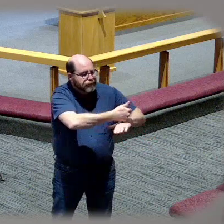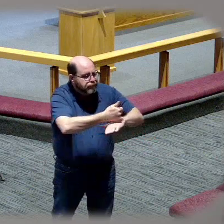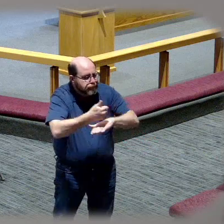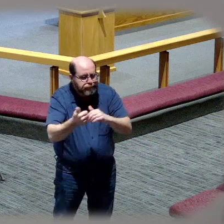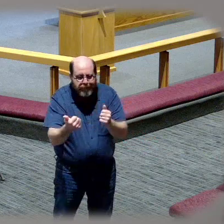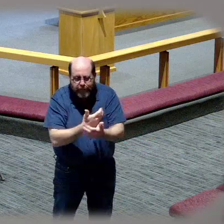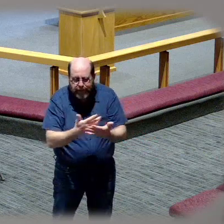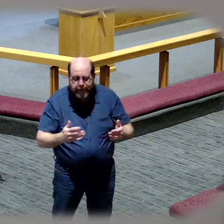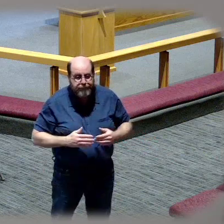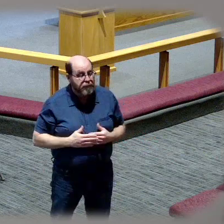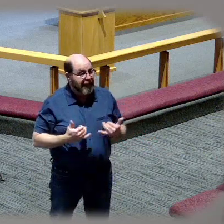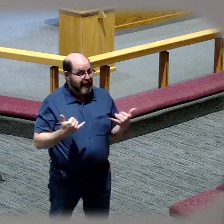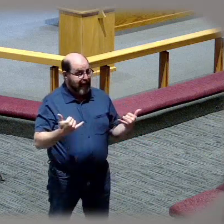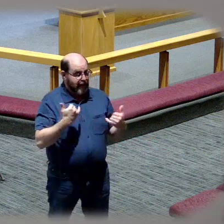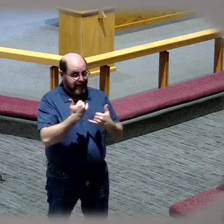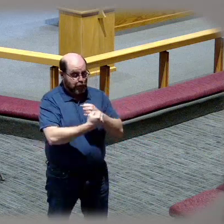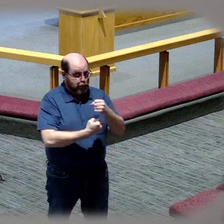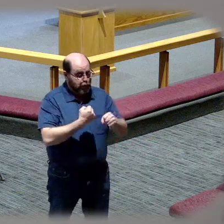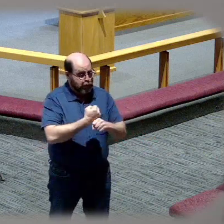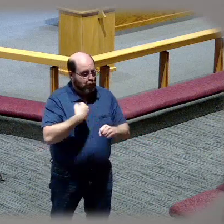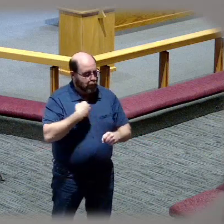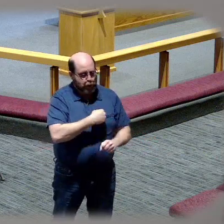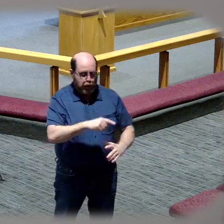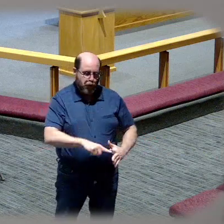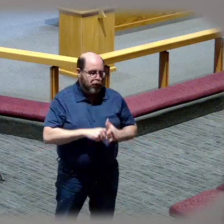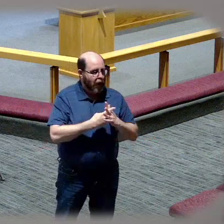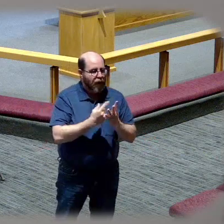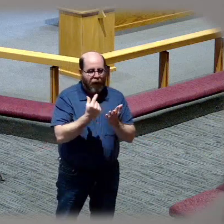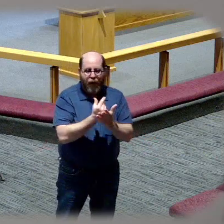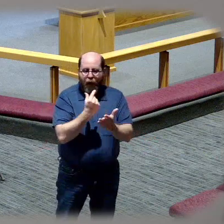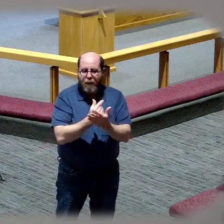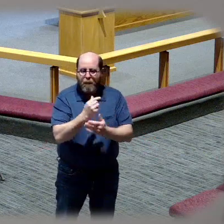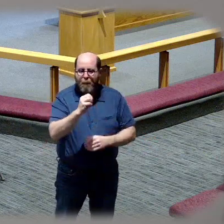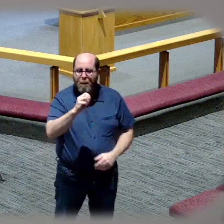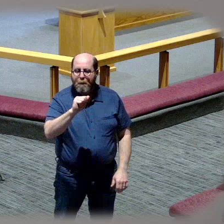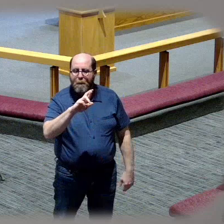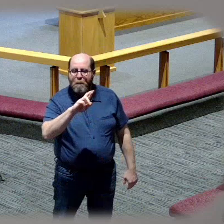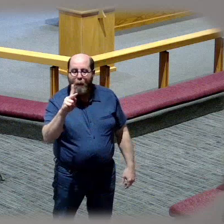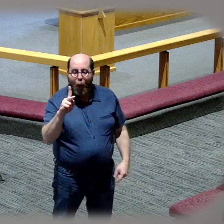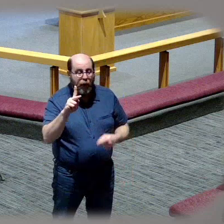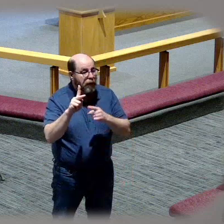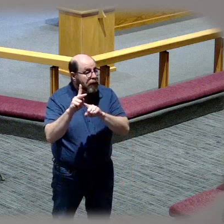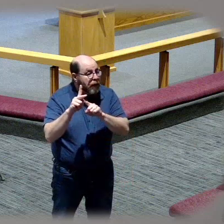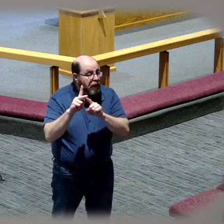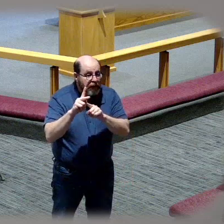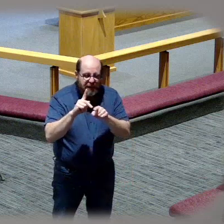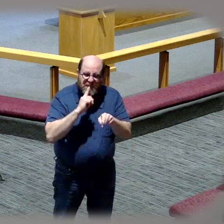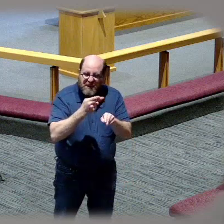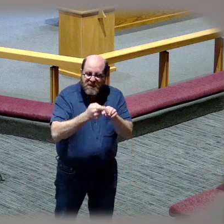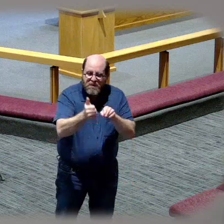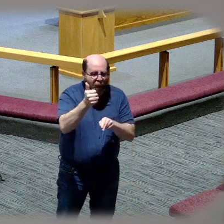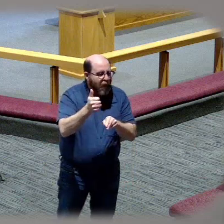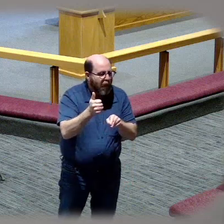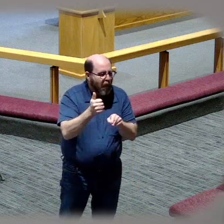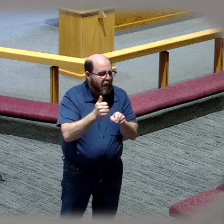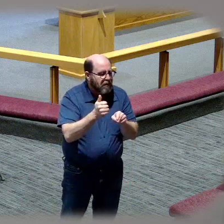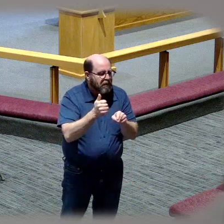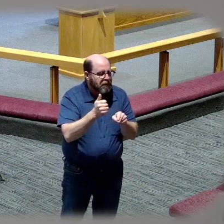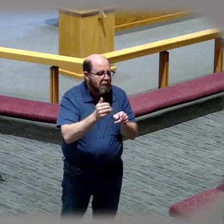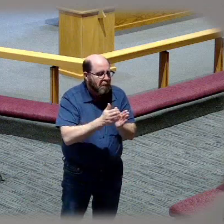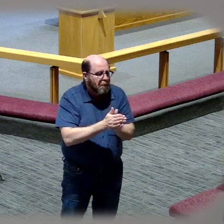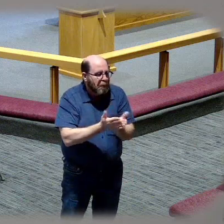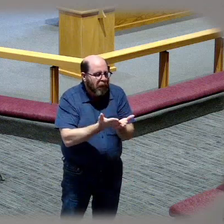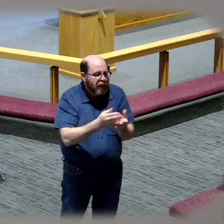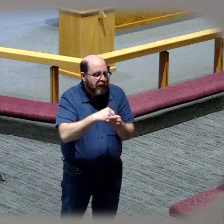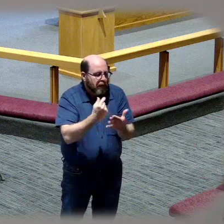This year we get into the Gospel of Mark. And Mark is the shortest of the four Gospels, and I mention this for